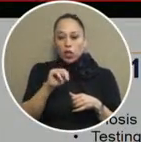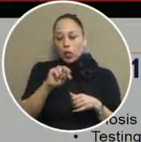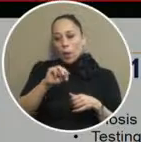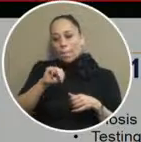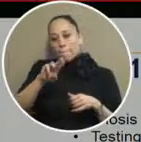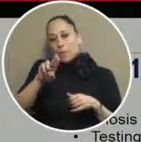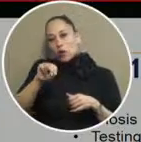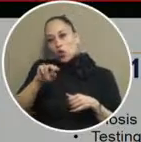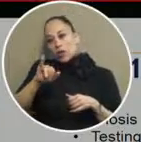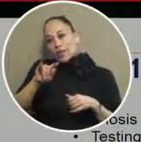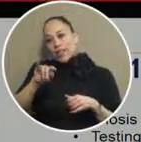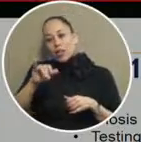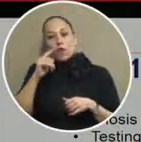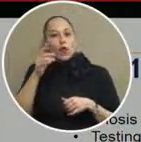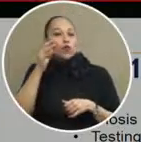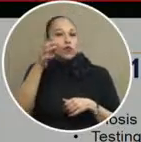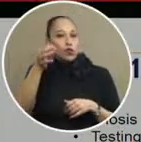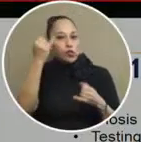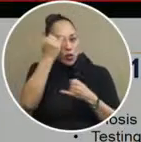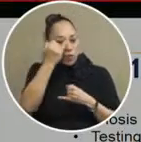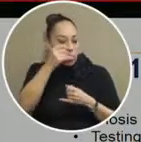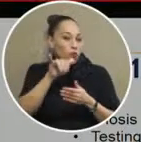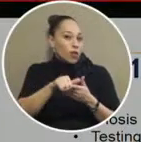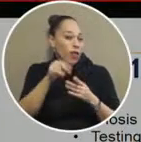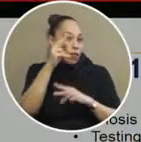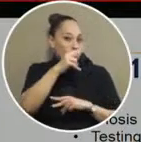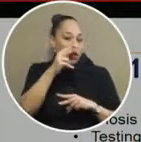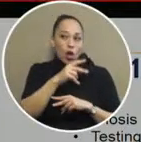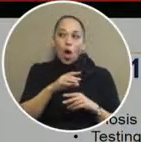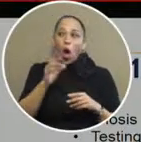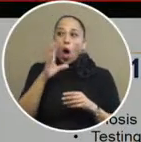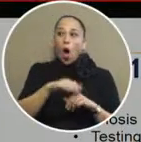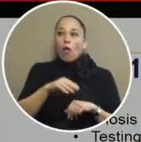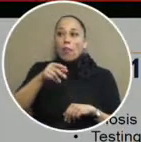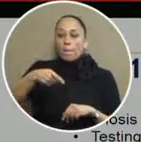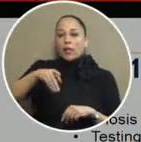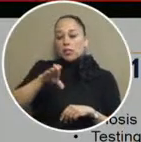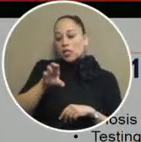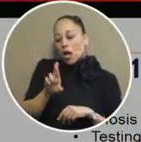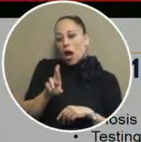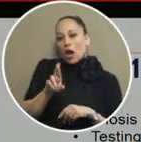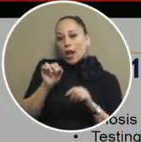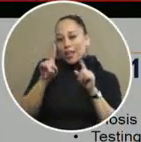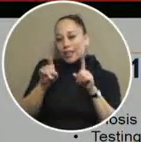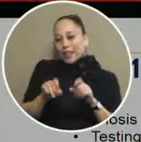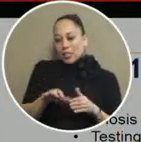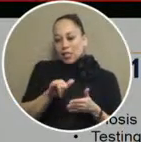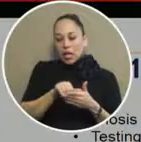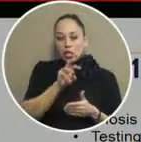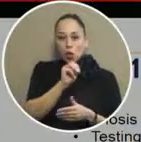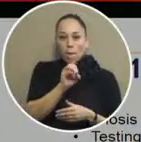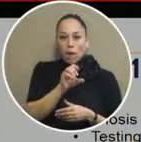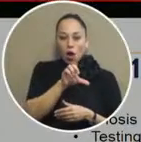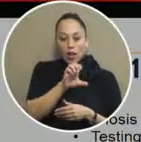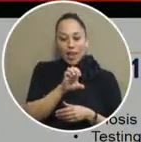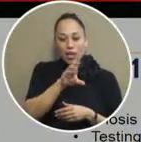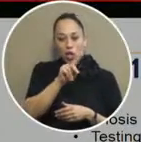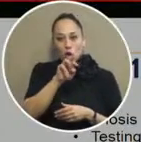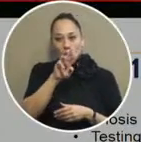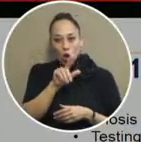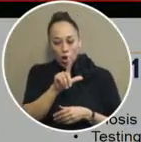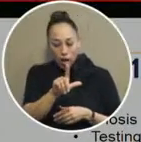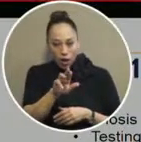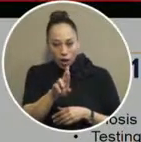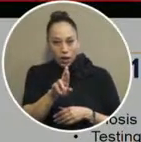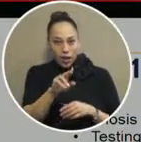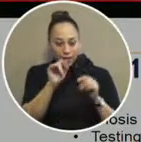against future infections of the virus. On the PCR testing, or the molecular type of testing, where we look at pieces